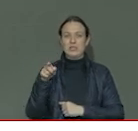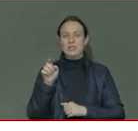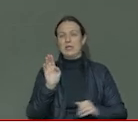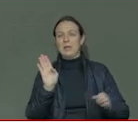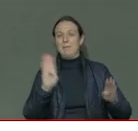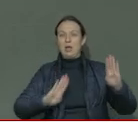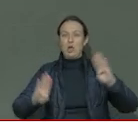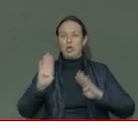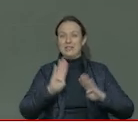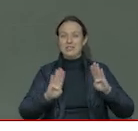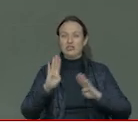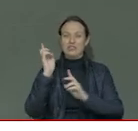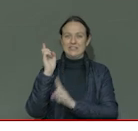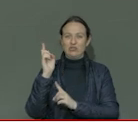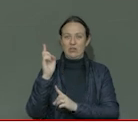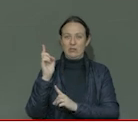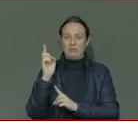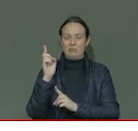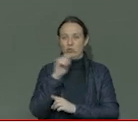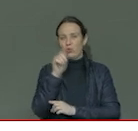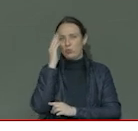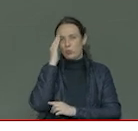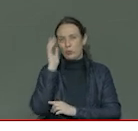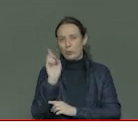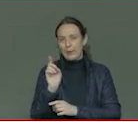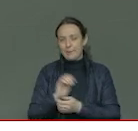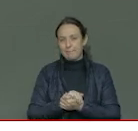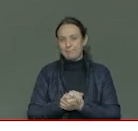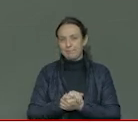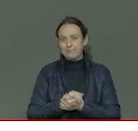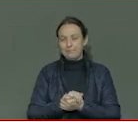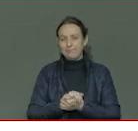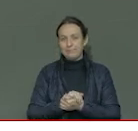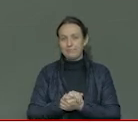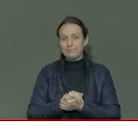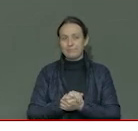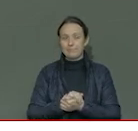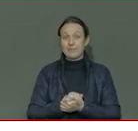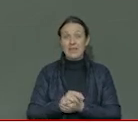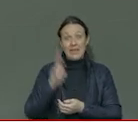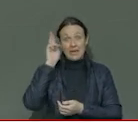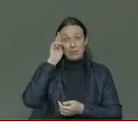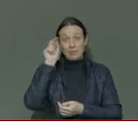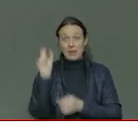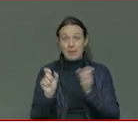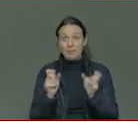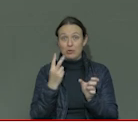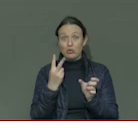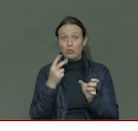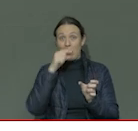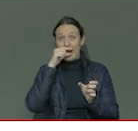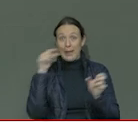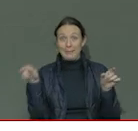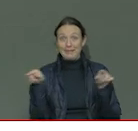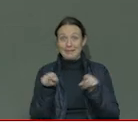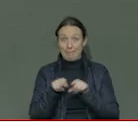Very important. What do we know? We know that you have two Satish Kumars, right?